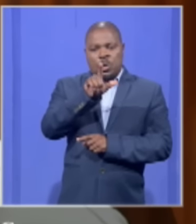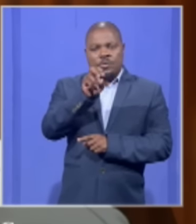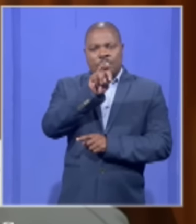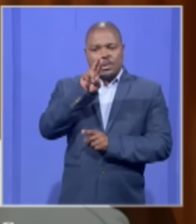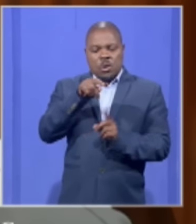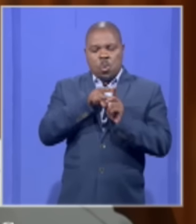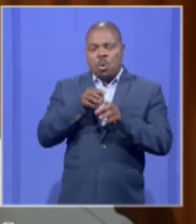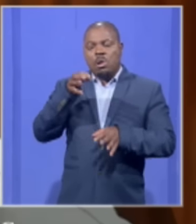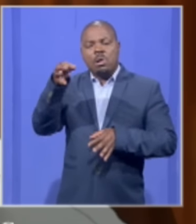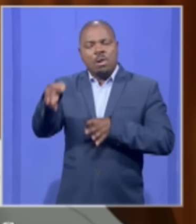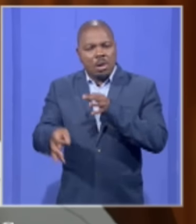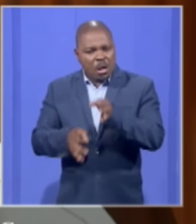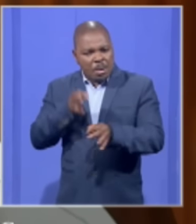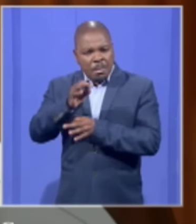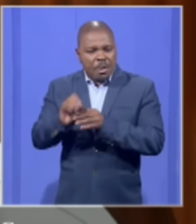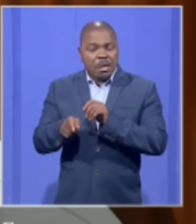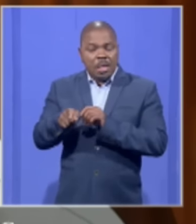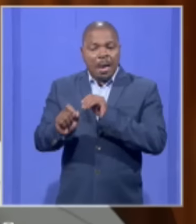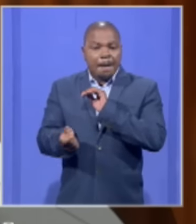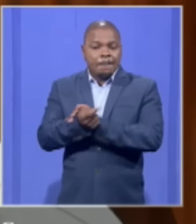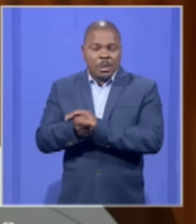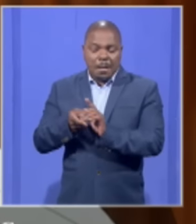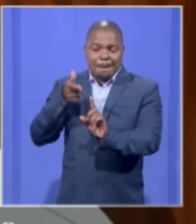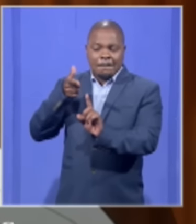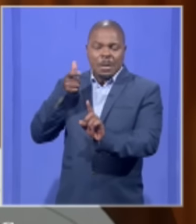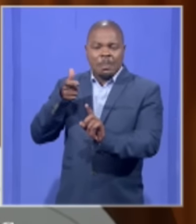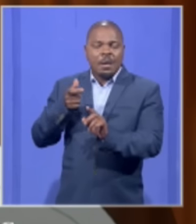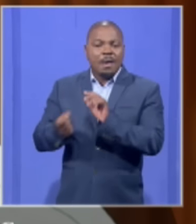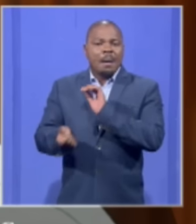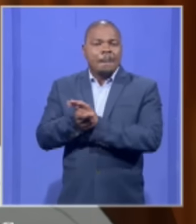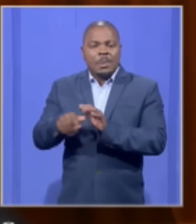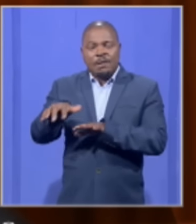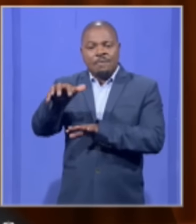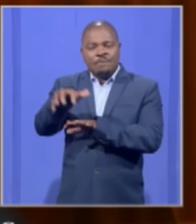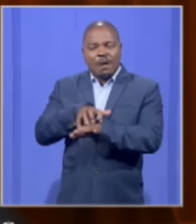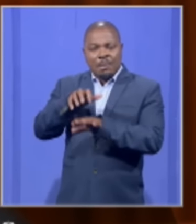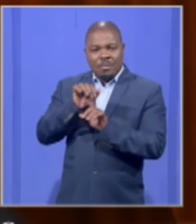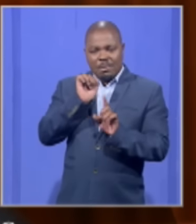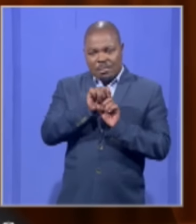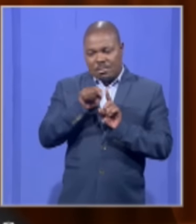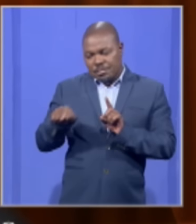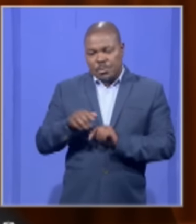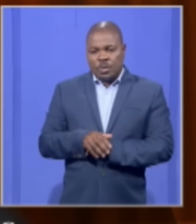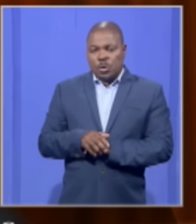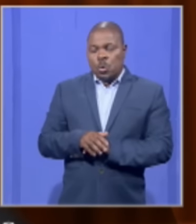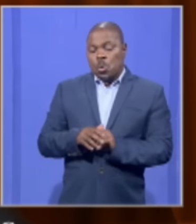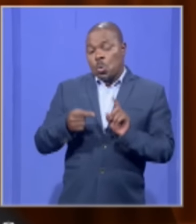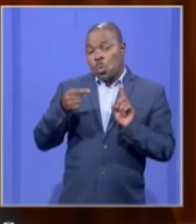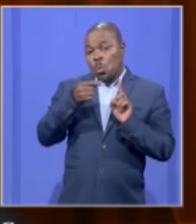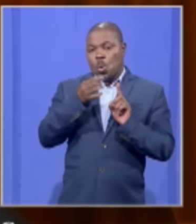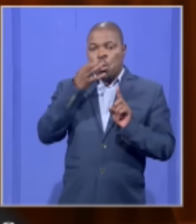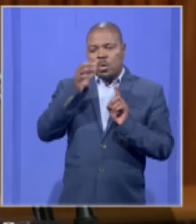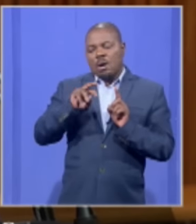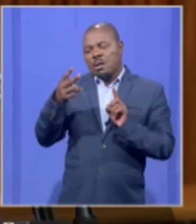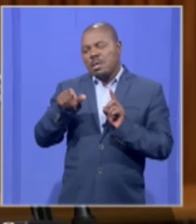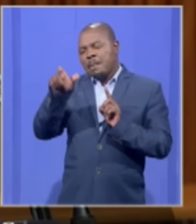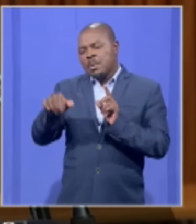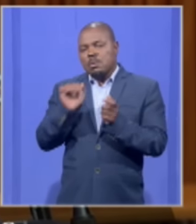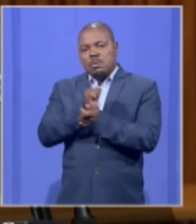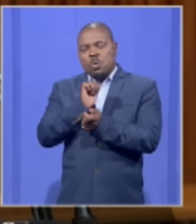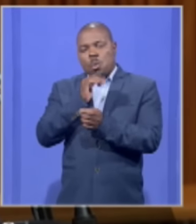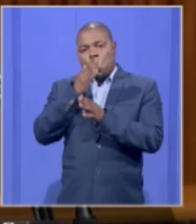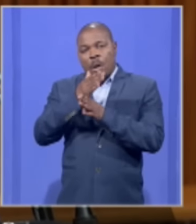se se diragetseng morago ga tiragalo ya thuntso kwa polaseng ya gagwe ya Onverwacht. Olivier a re ene le modiri wa kwa polaseng